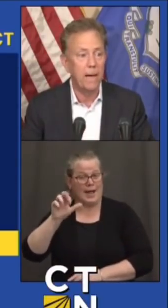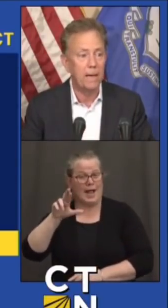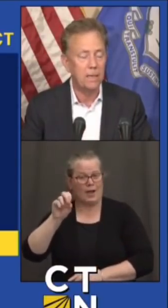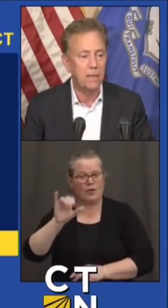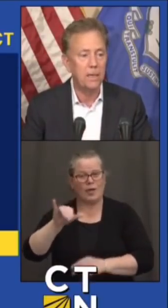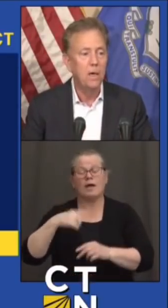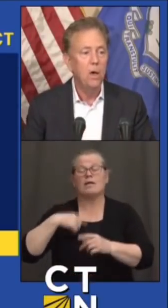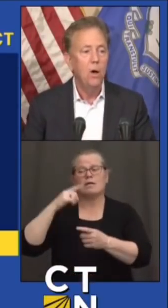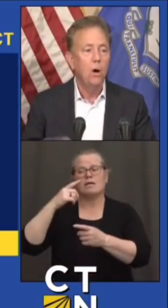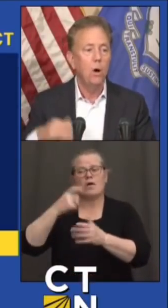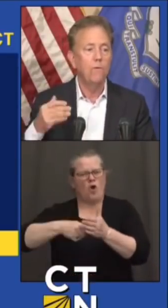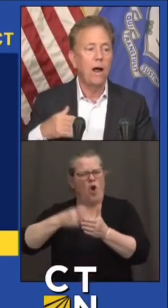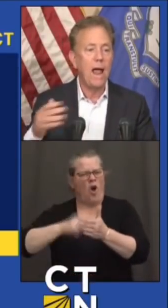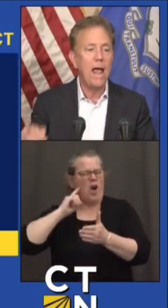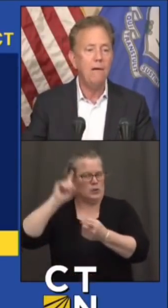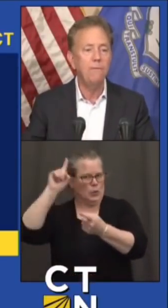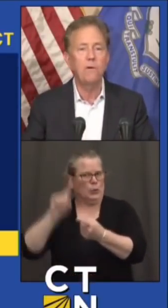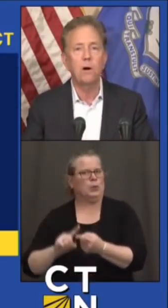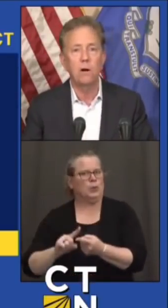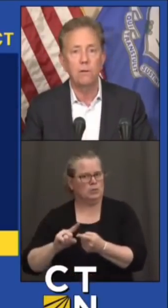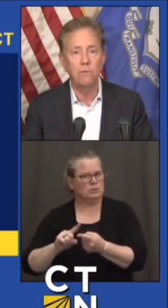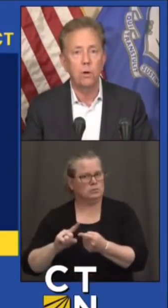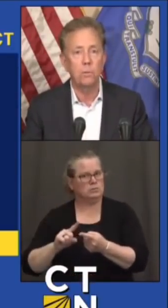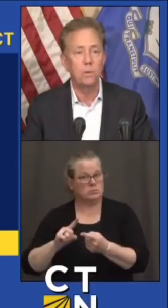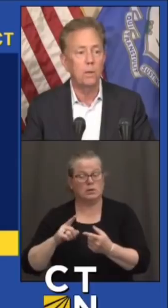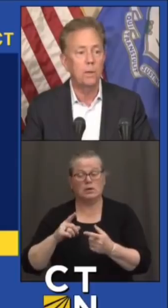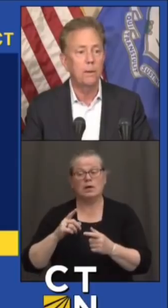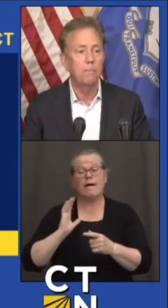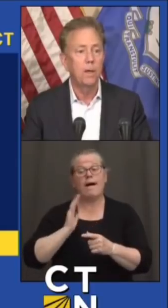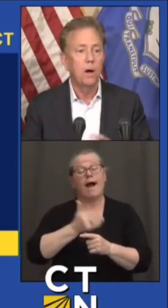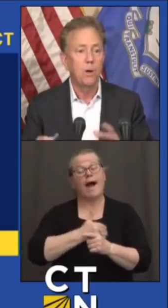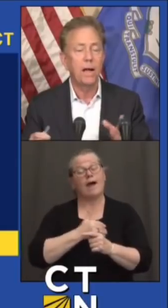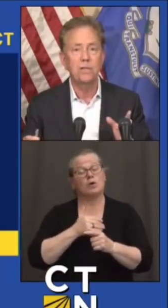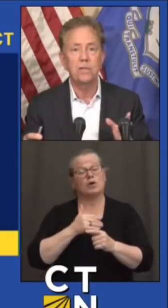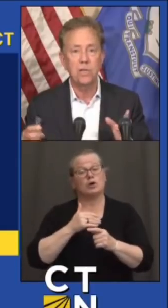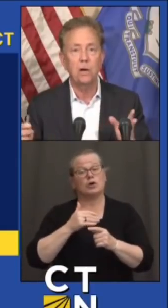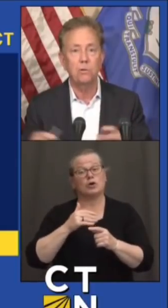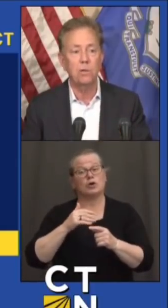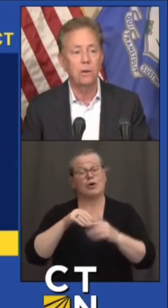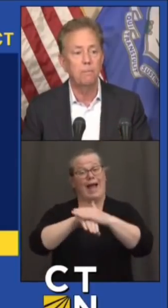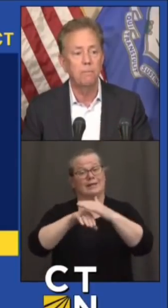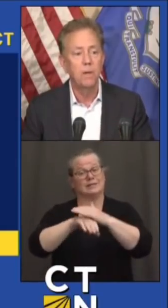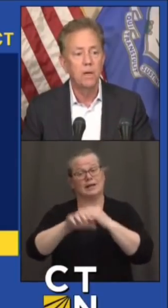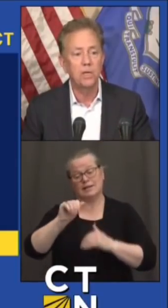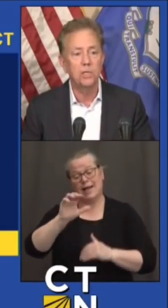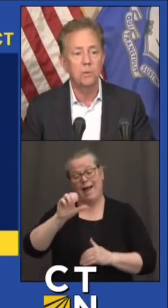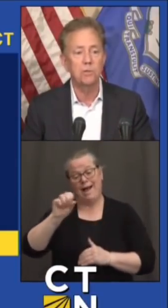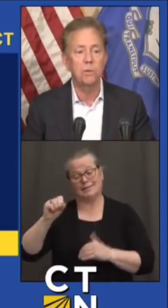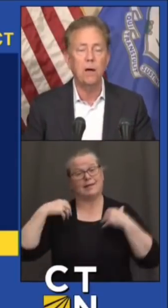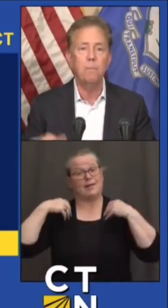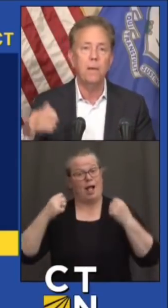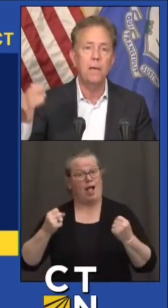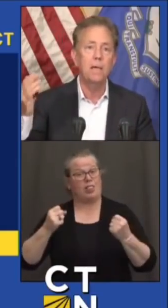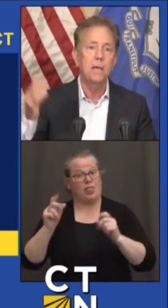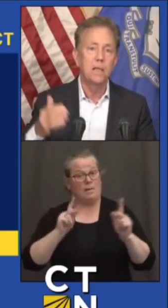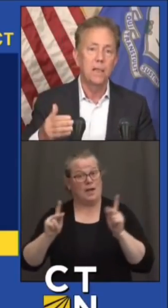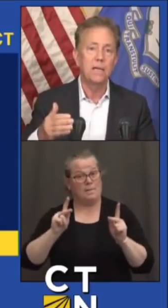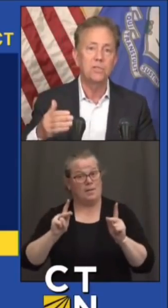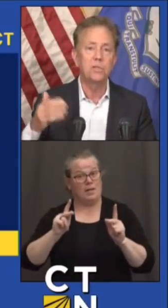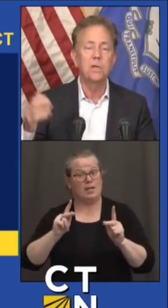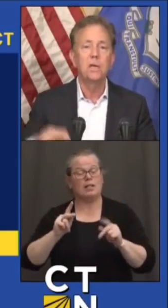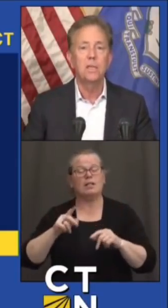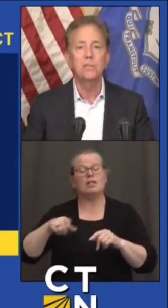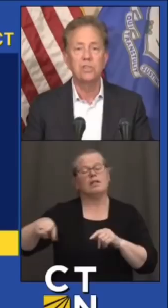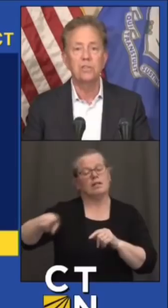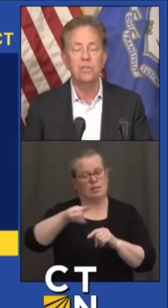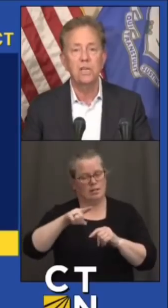premiums dramatically. Over half of our affordable or Access Health customers will now pay